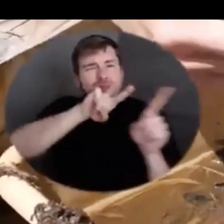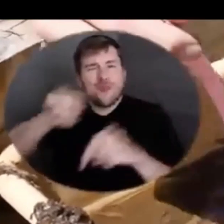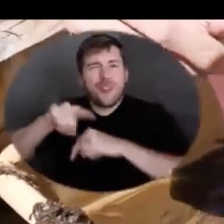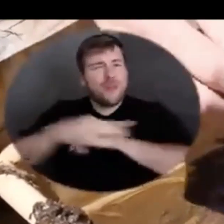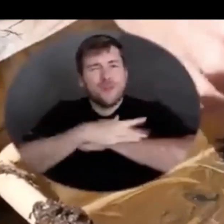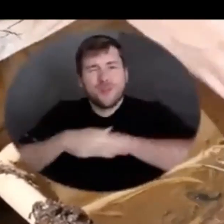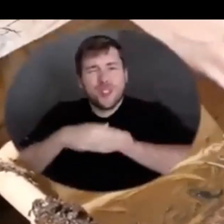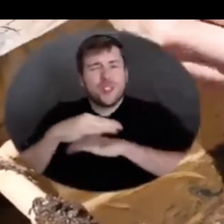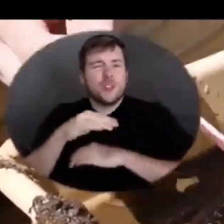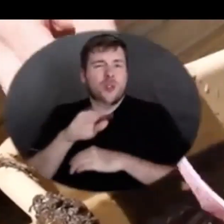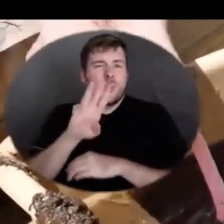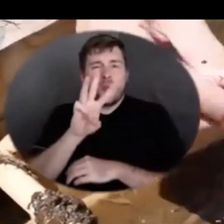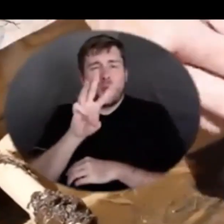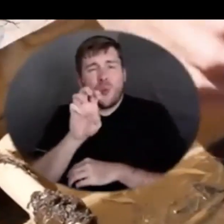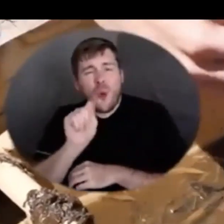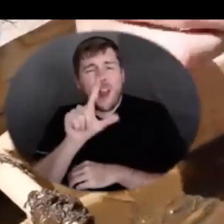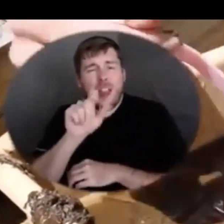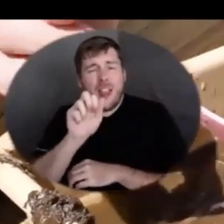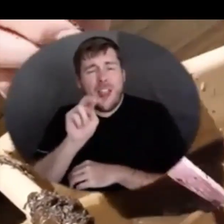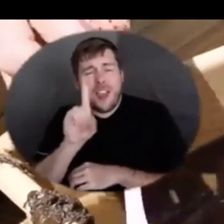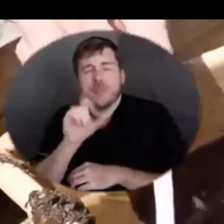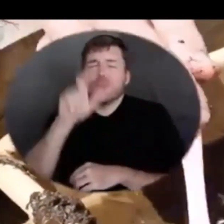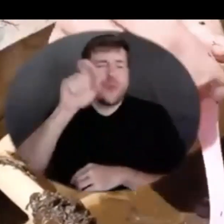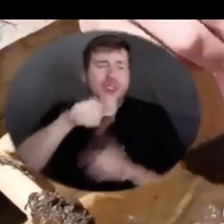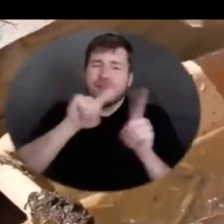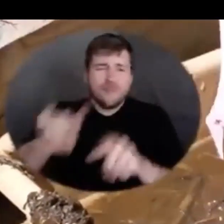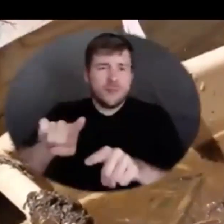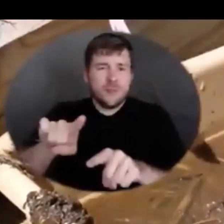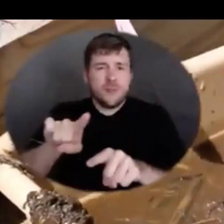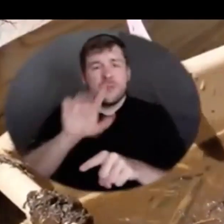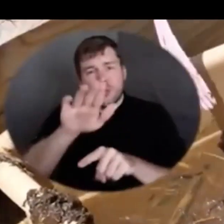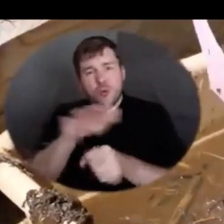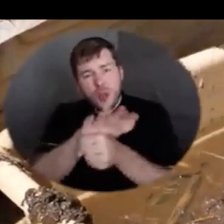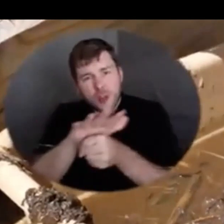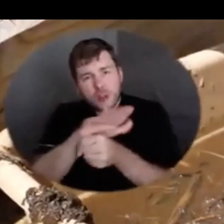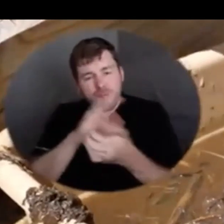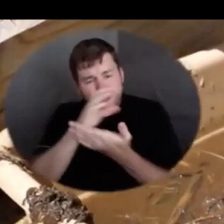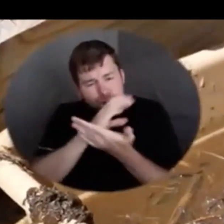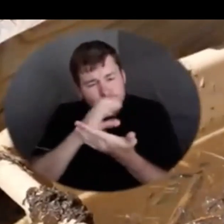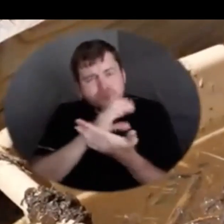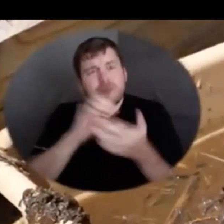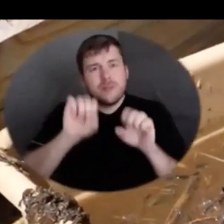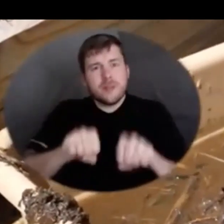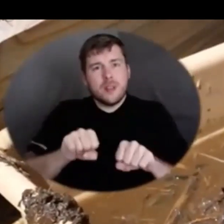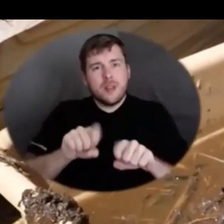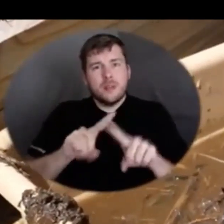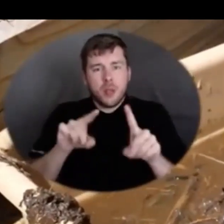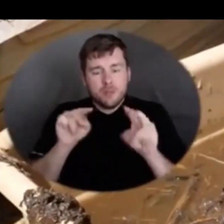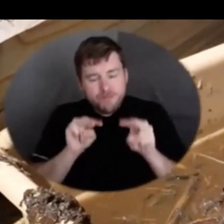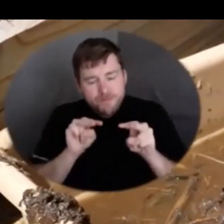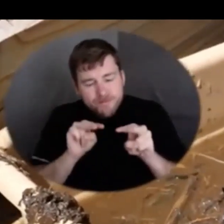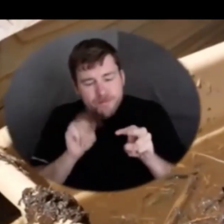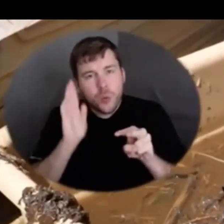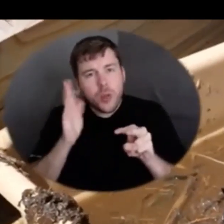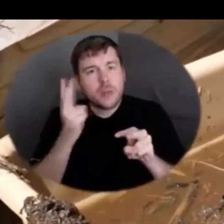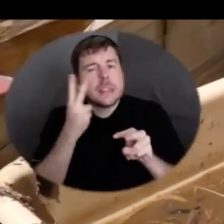this specific spot to find these things. You can totally look around and those sorts of things. So what we'll do is we'll continue to look around and